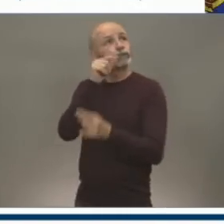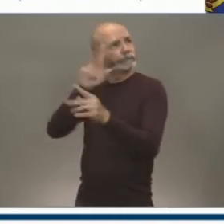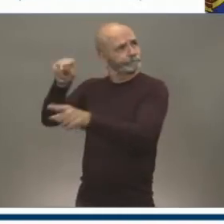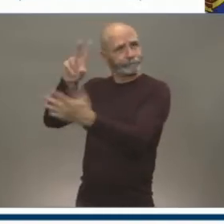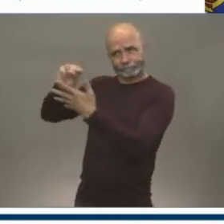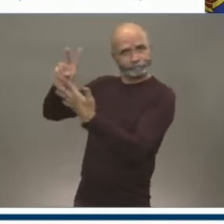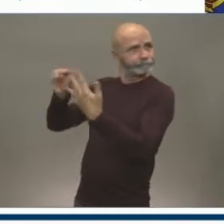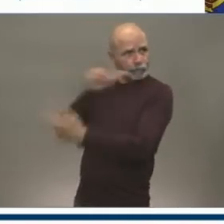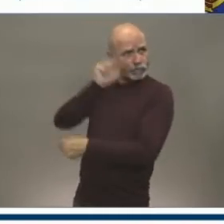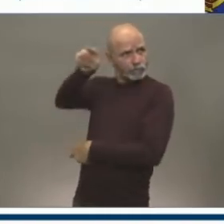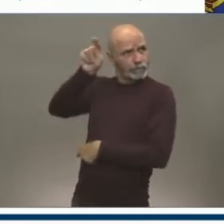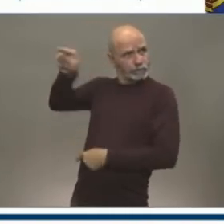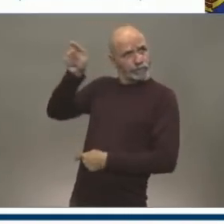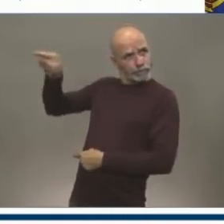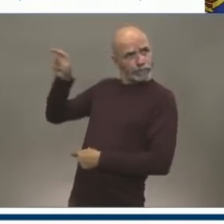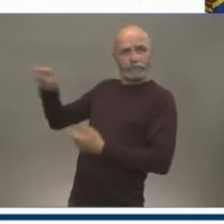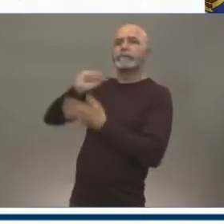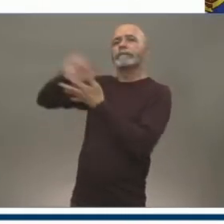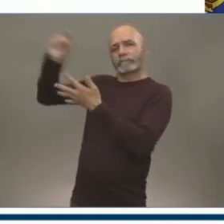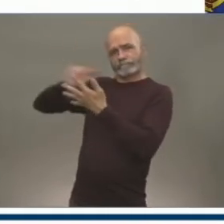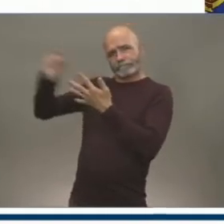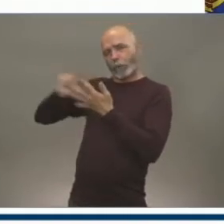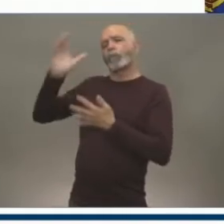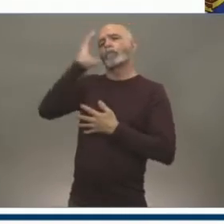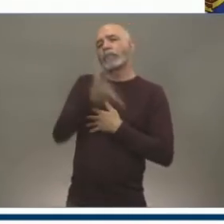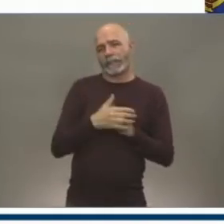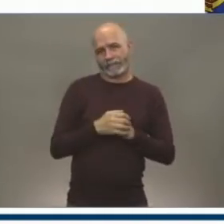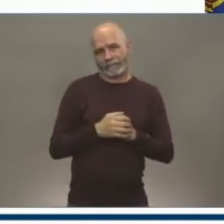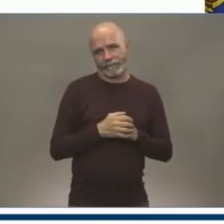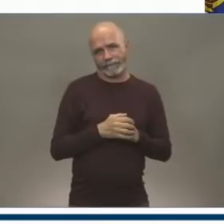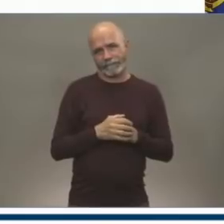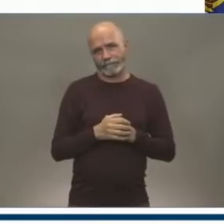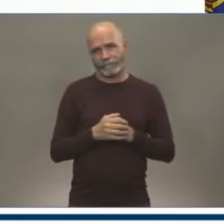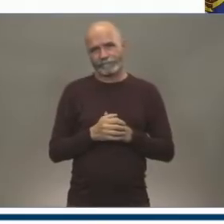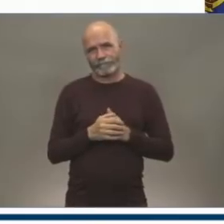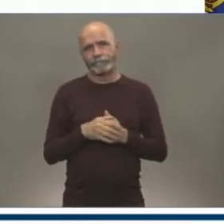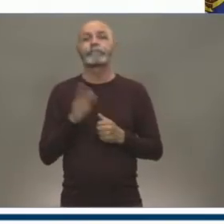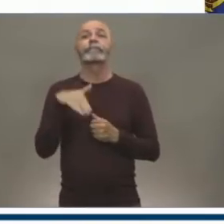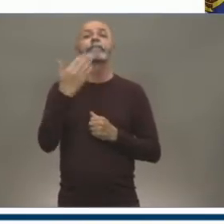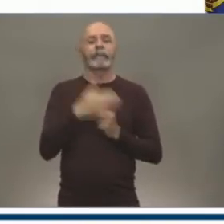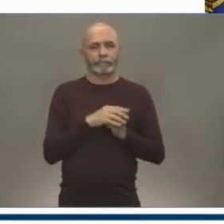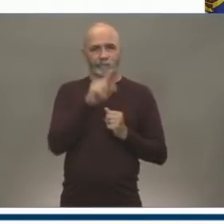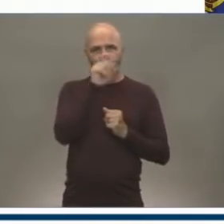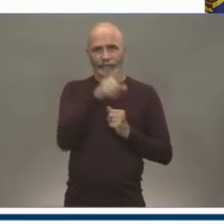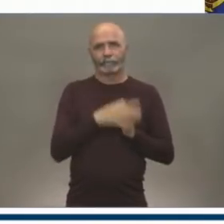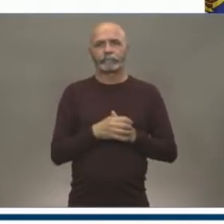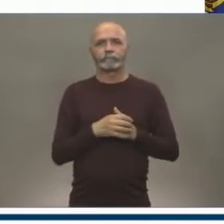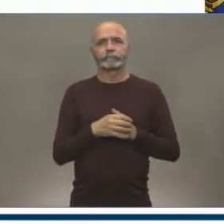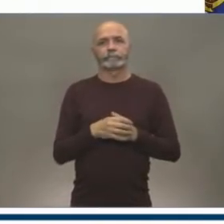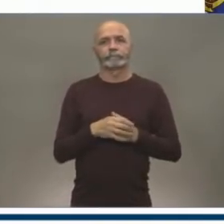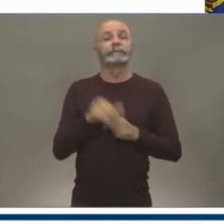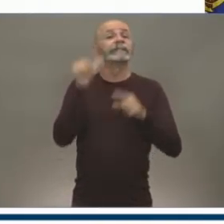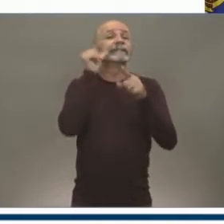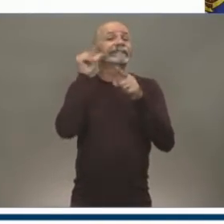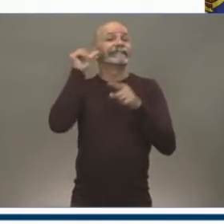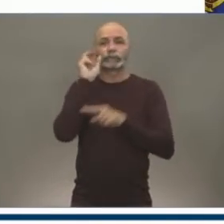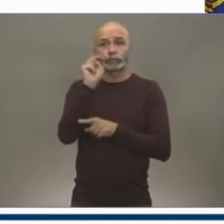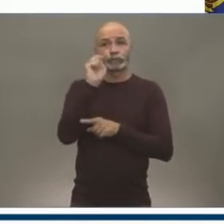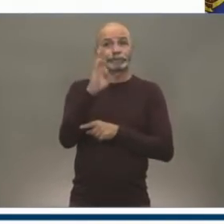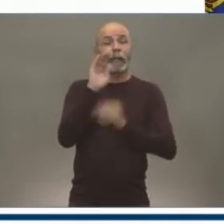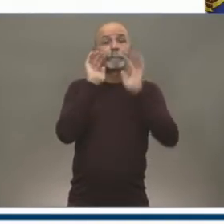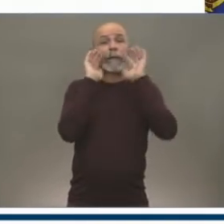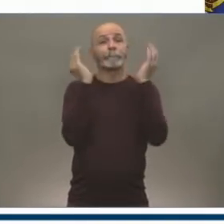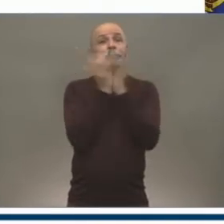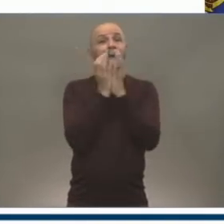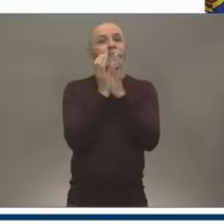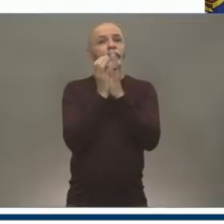with your follow-up, Natasha. Thank you. Premier, yesterday New Brunswick also pulled out of the Atlantic bubble, so I'm wondering if you can clarify